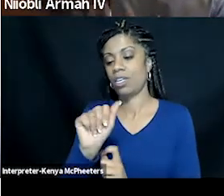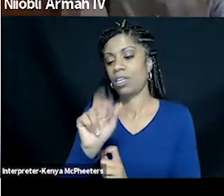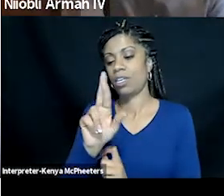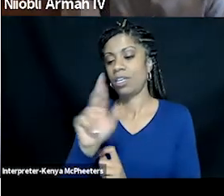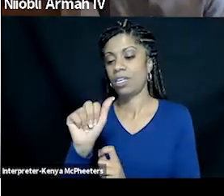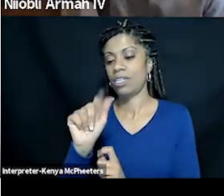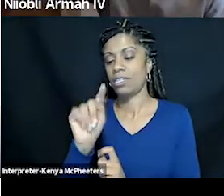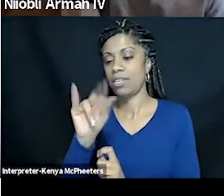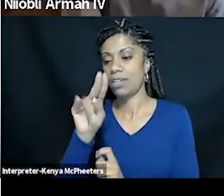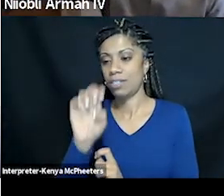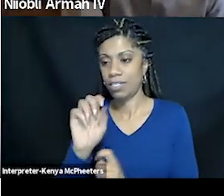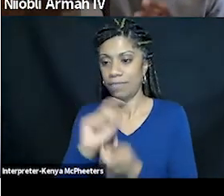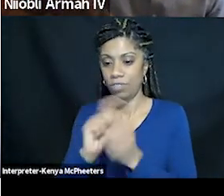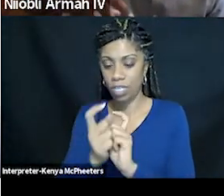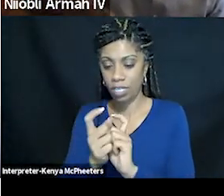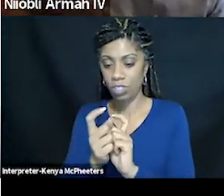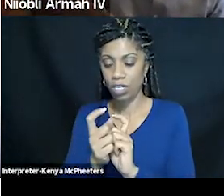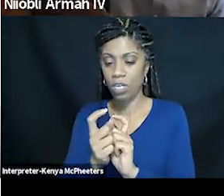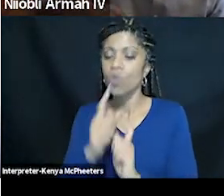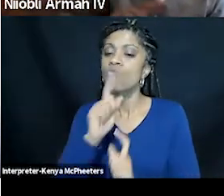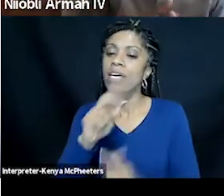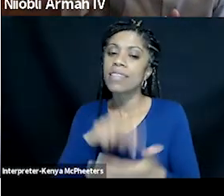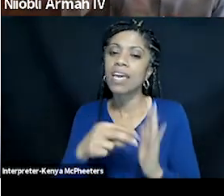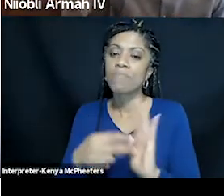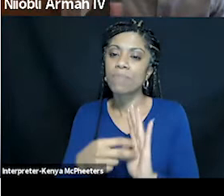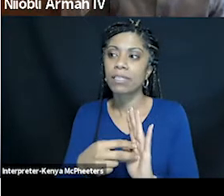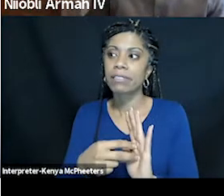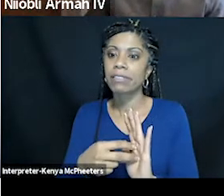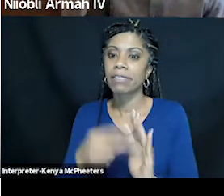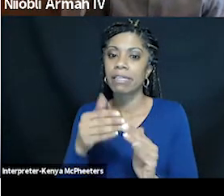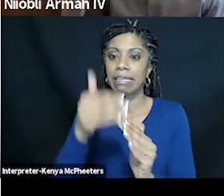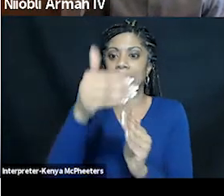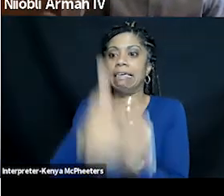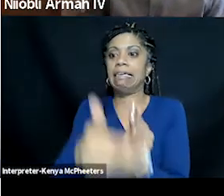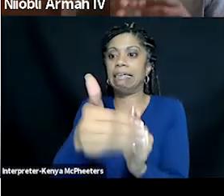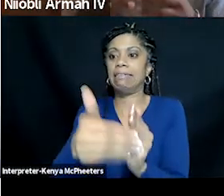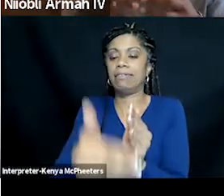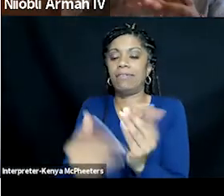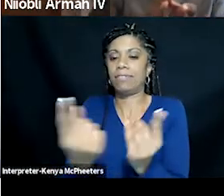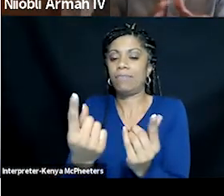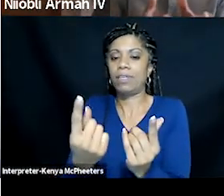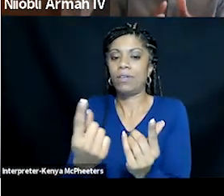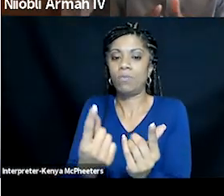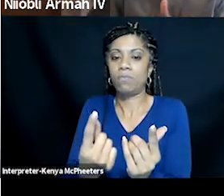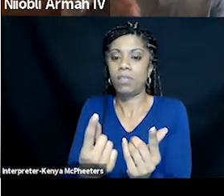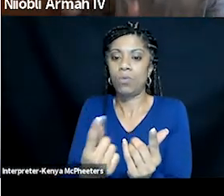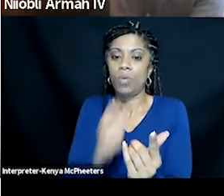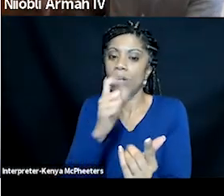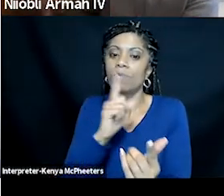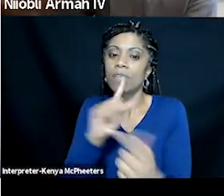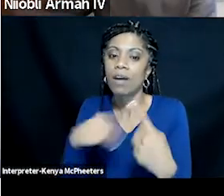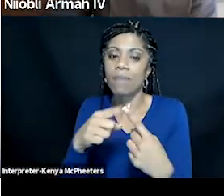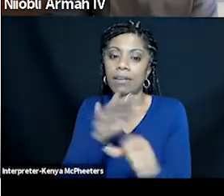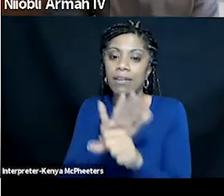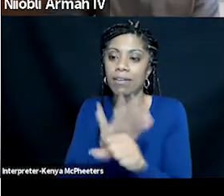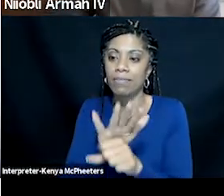narrative change is the output of something, what we don't talk enough about is shifting the mental model. So if you shift the mental model, then